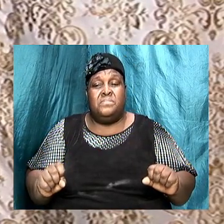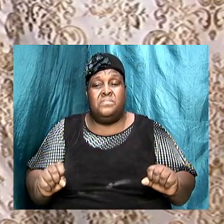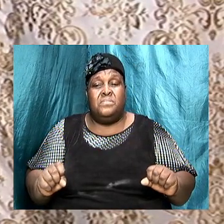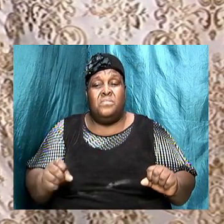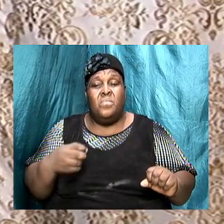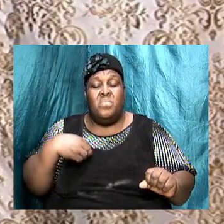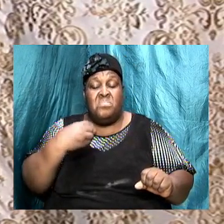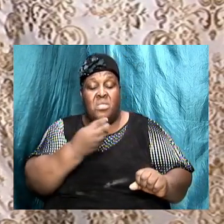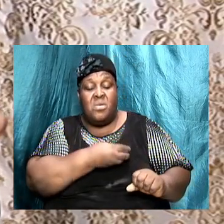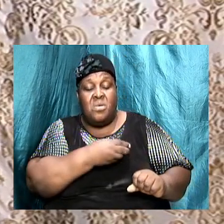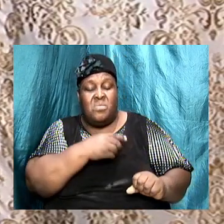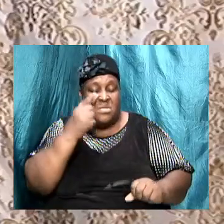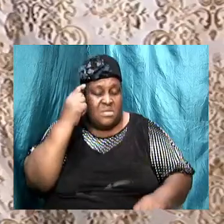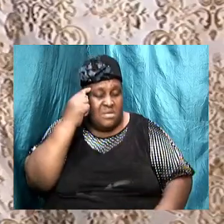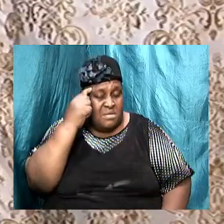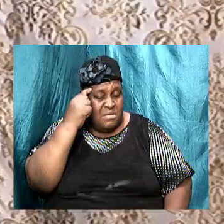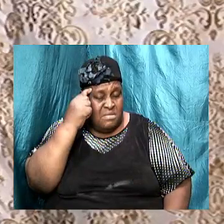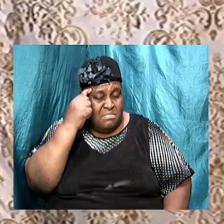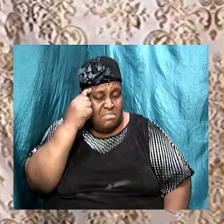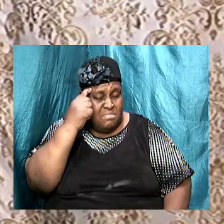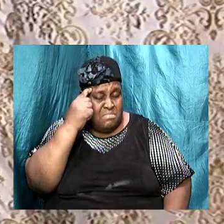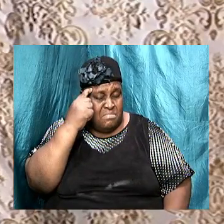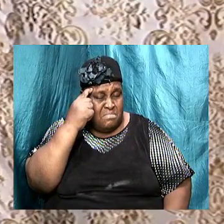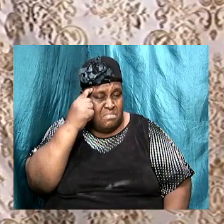our thinking